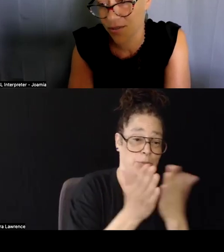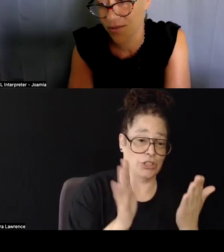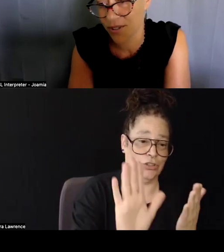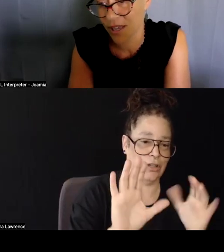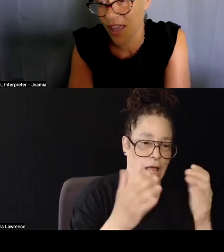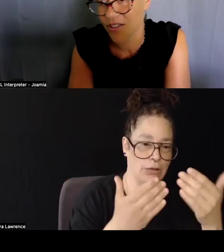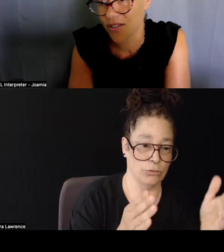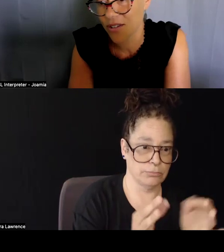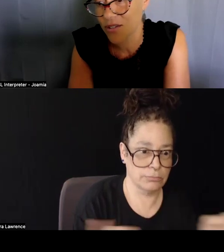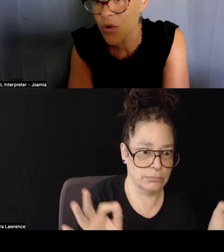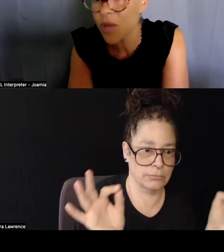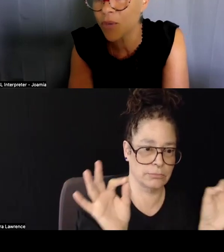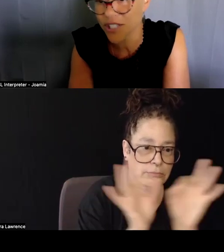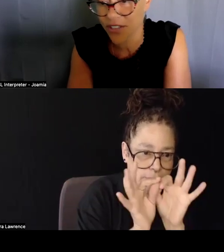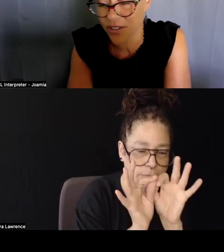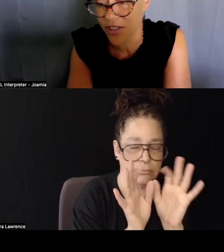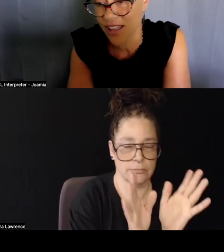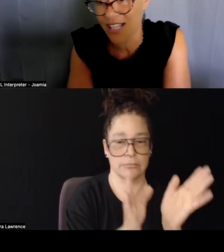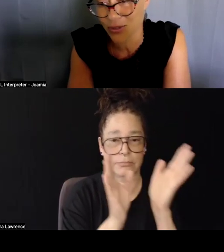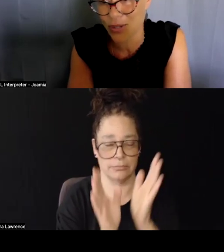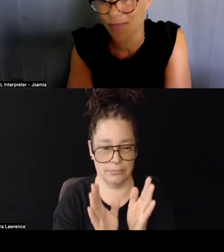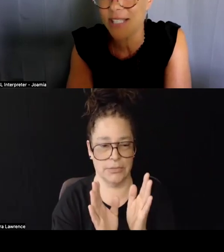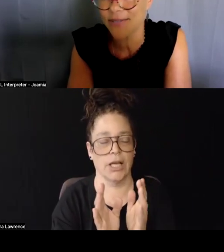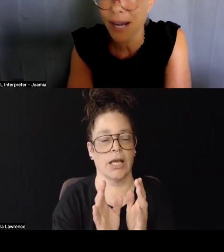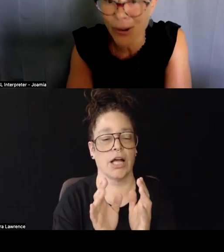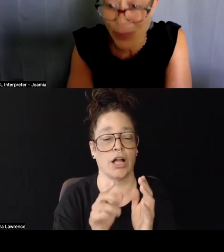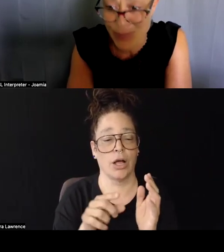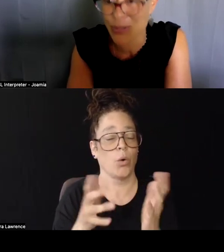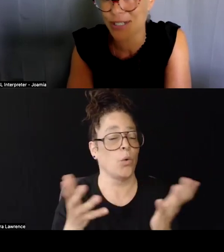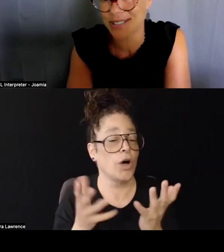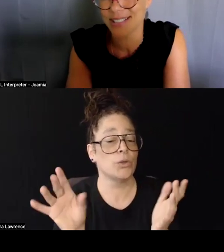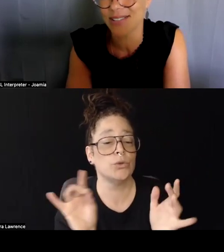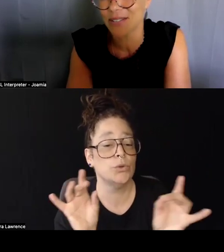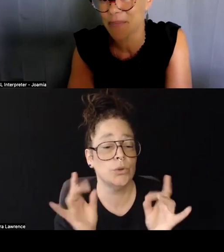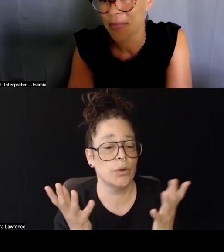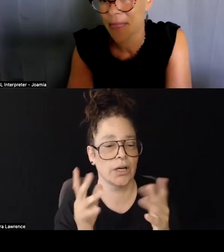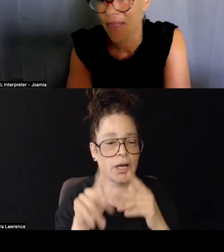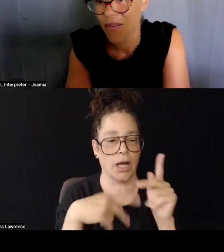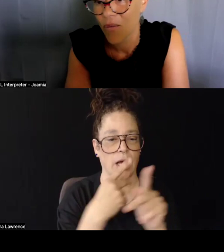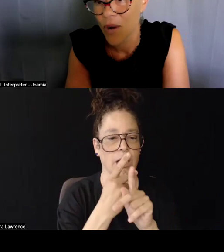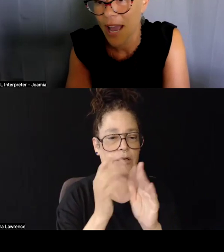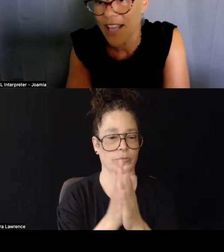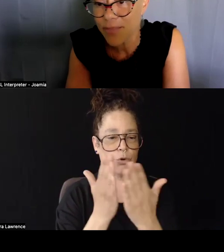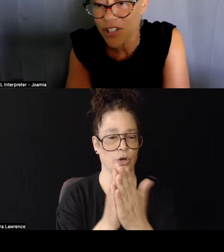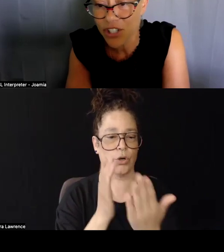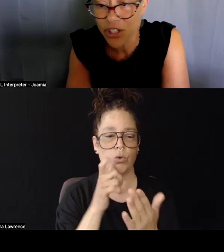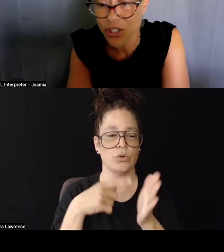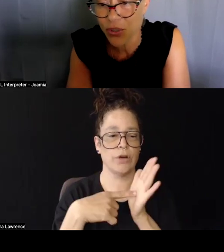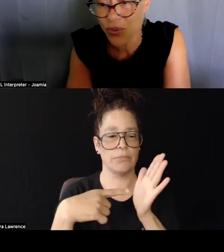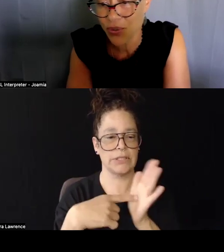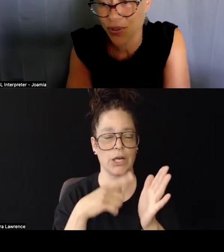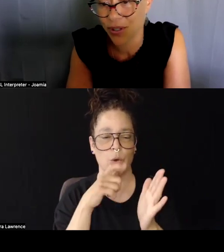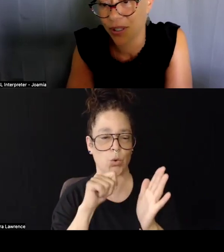Books and using books in the classroom is very important. What kinds of books